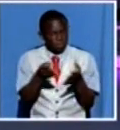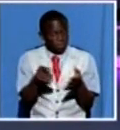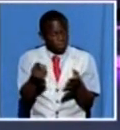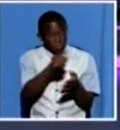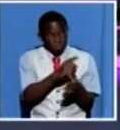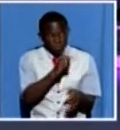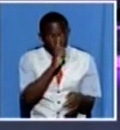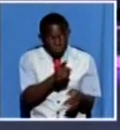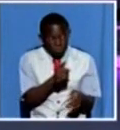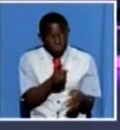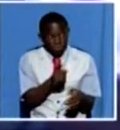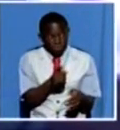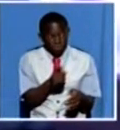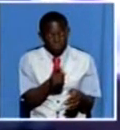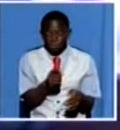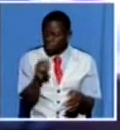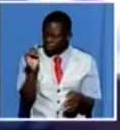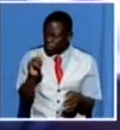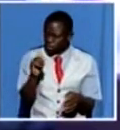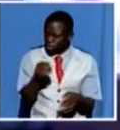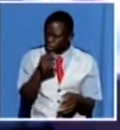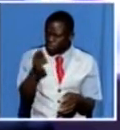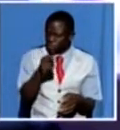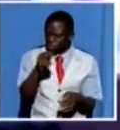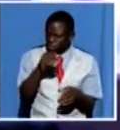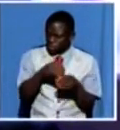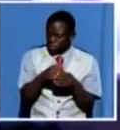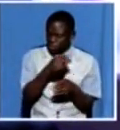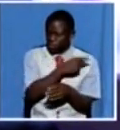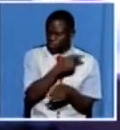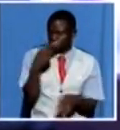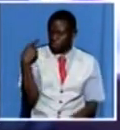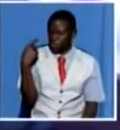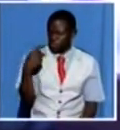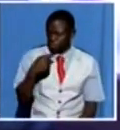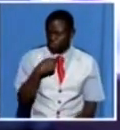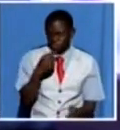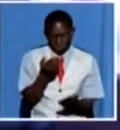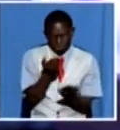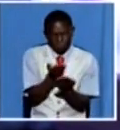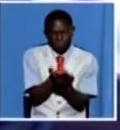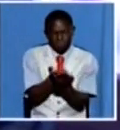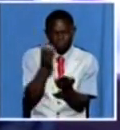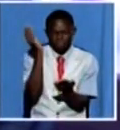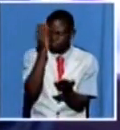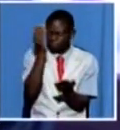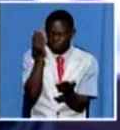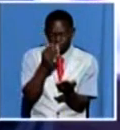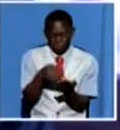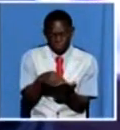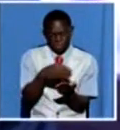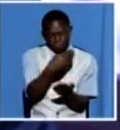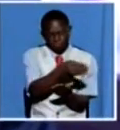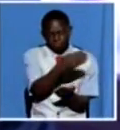Parliament, I even laid on the table the BOQ, the Bureau of Quantity, so that members of Parliament can go through, Zambians can